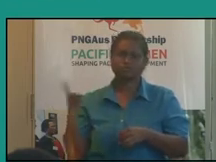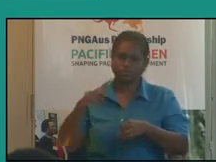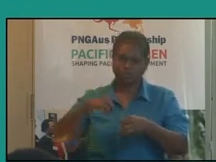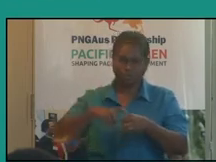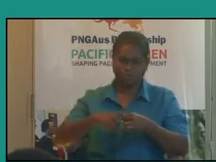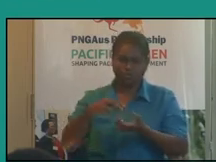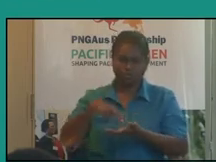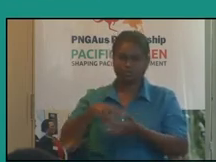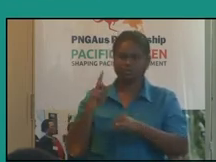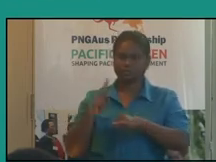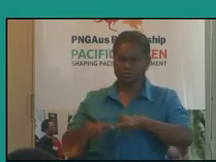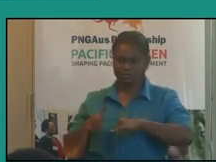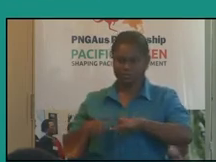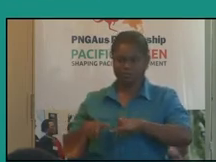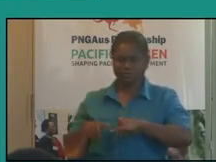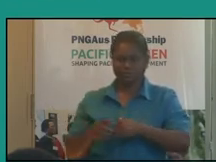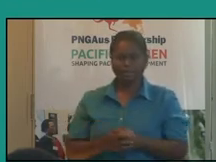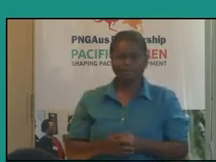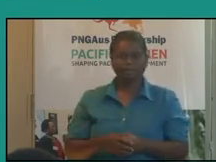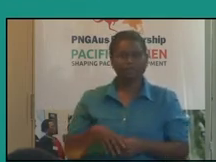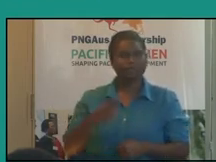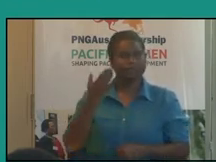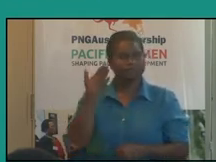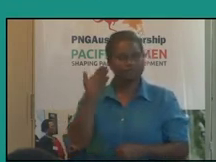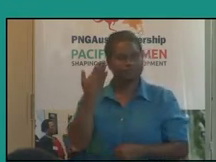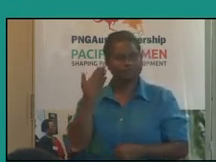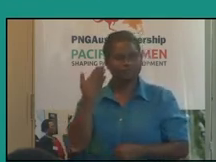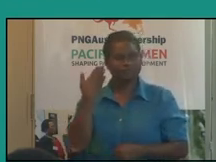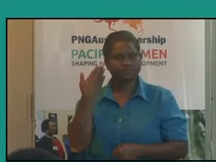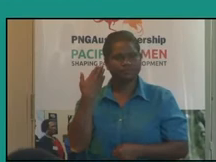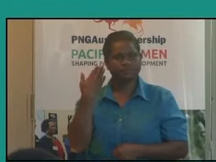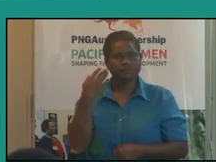elections, have there been in the past,